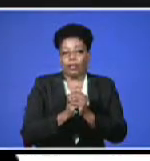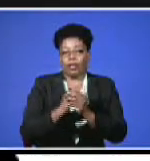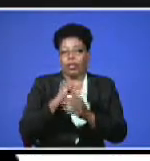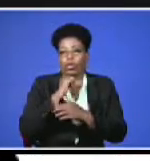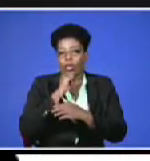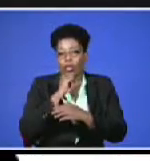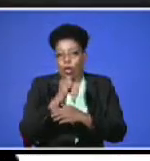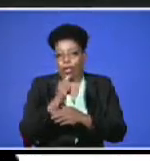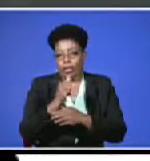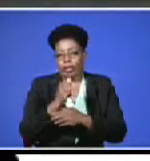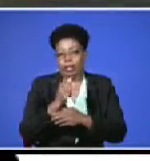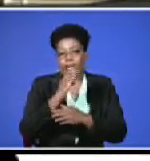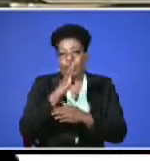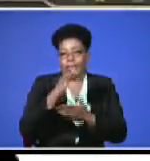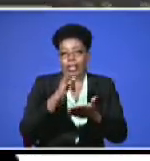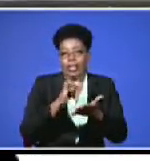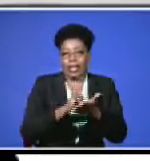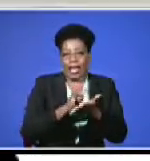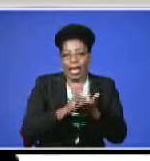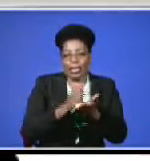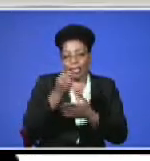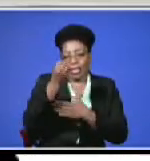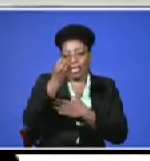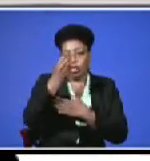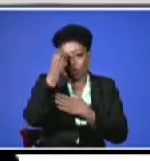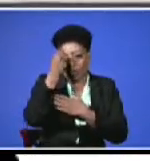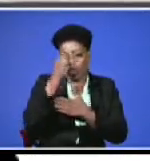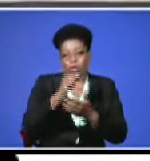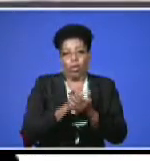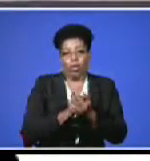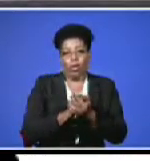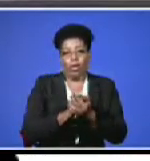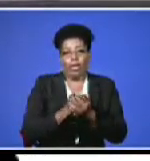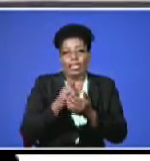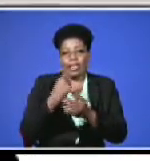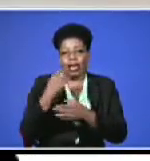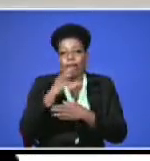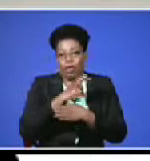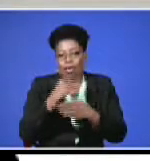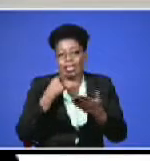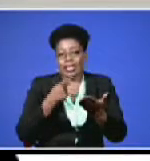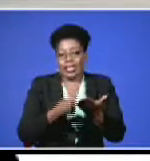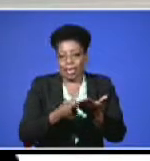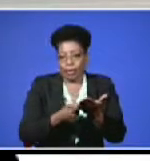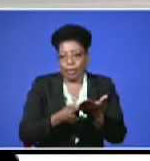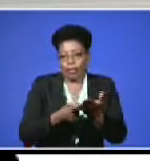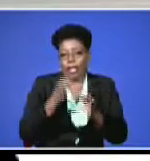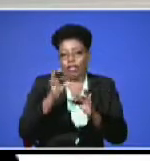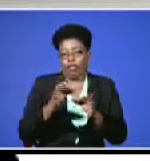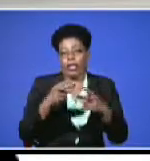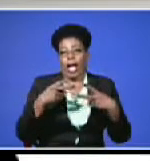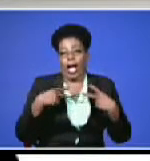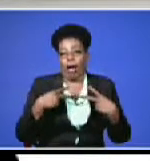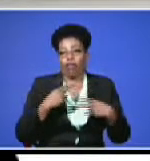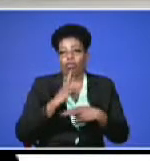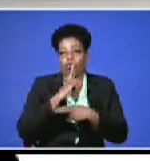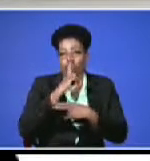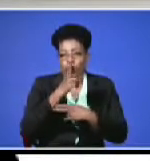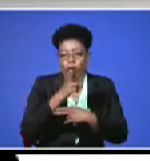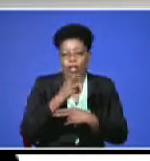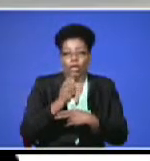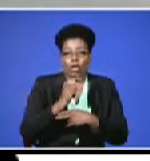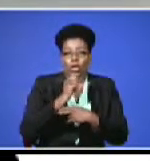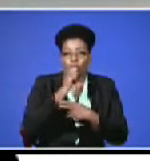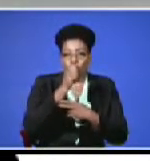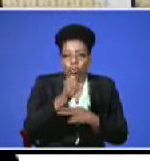that reckless or that capricious to release a statement unless we had compelling information that would lead